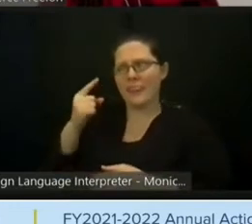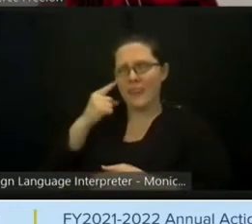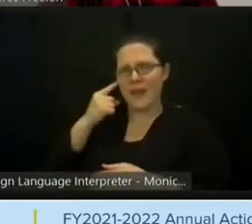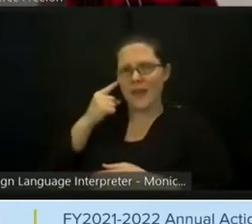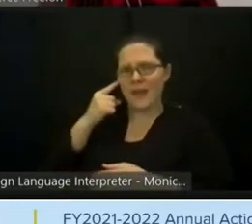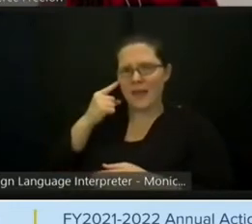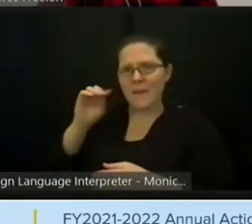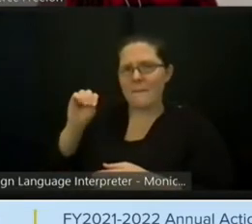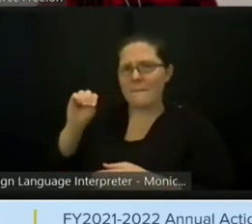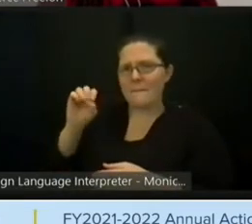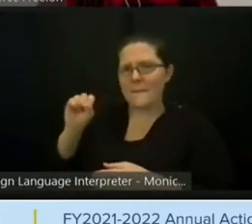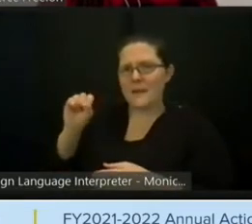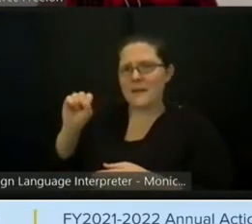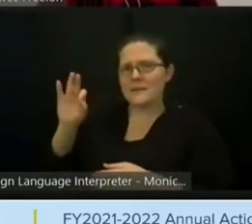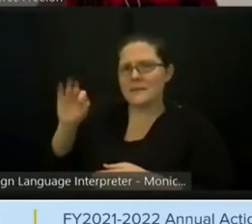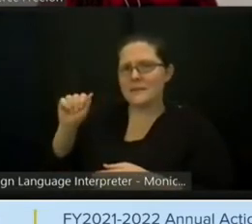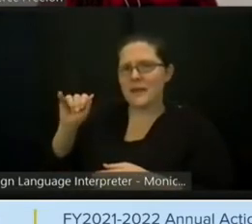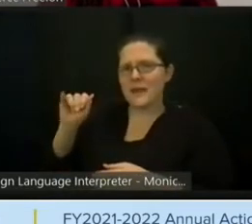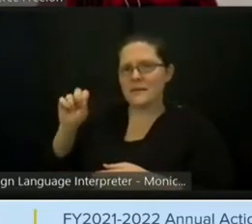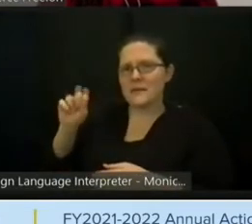Ms. Hill Faison, I think